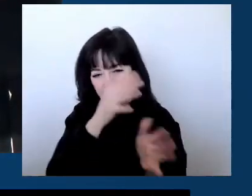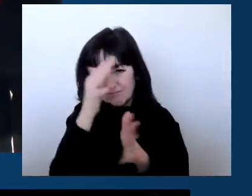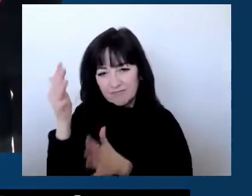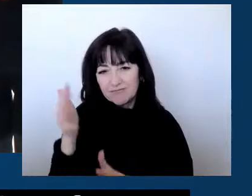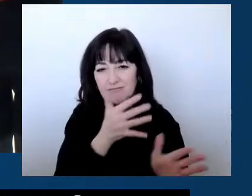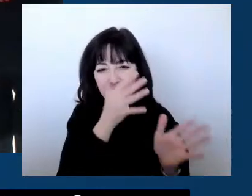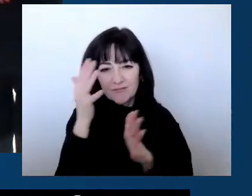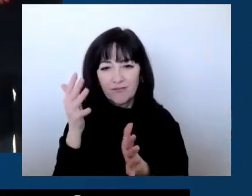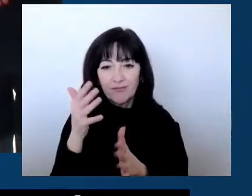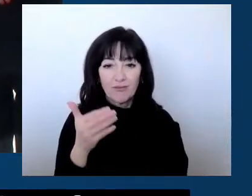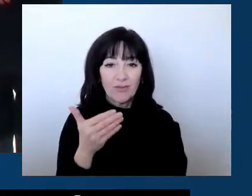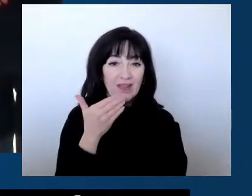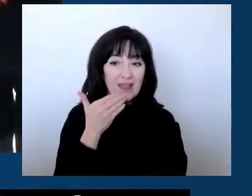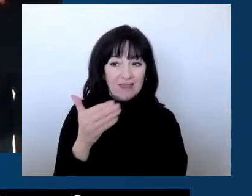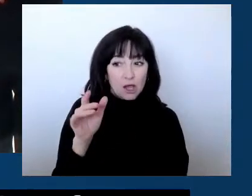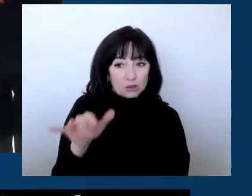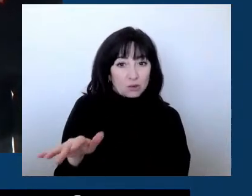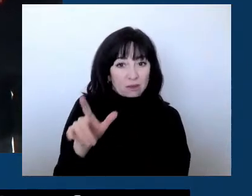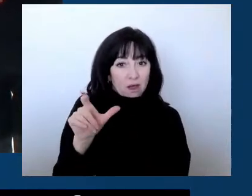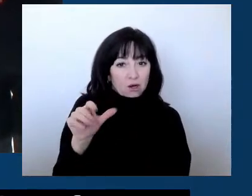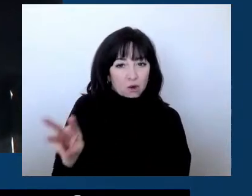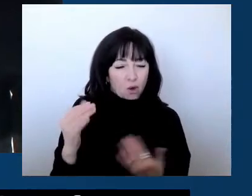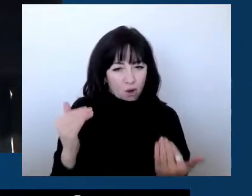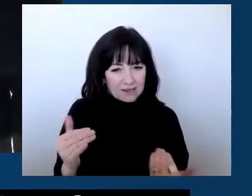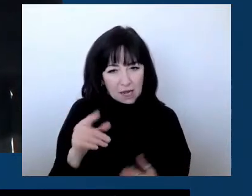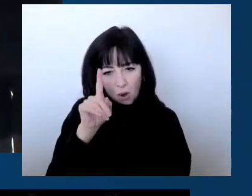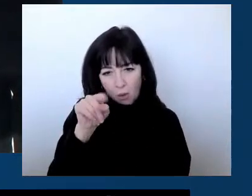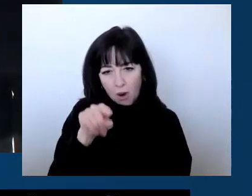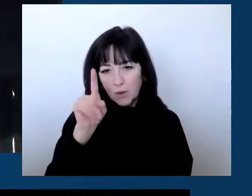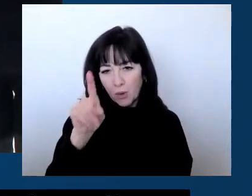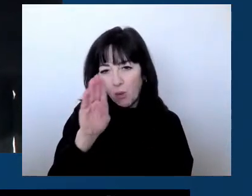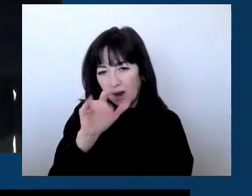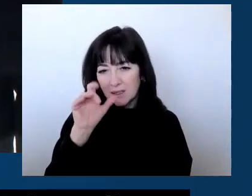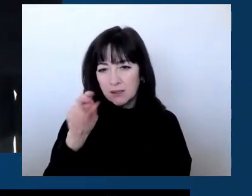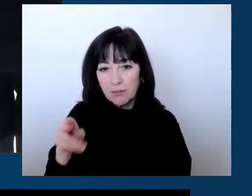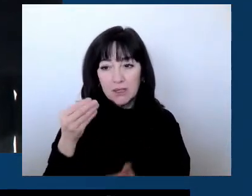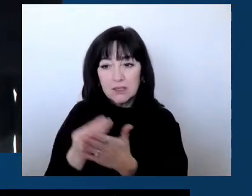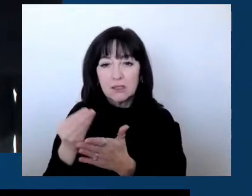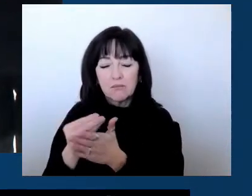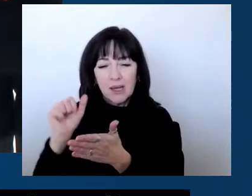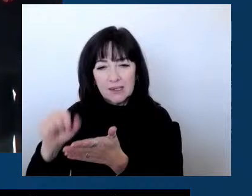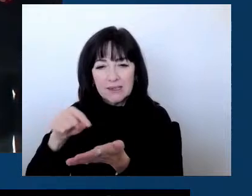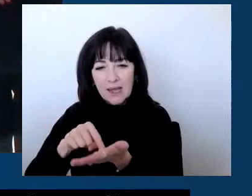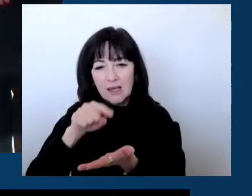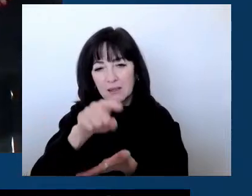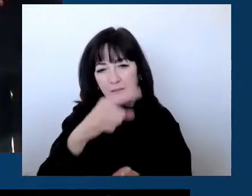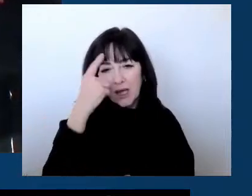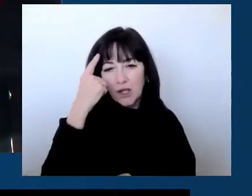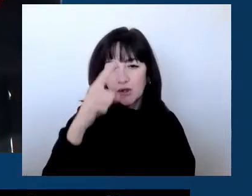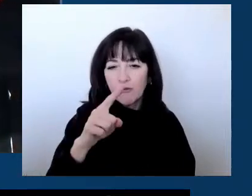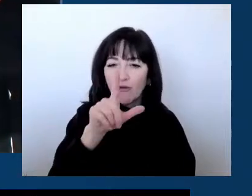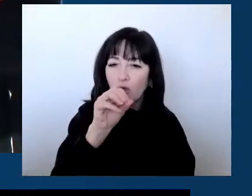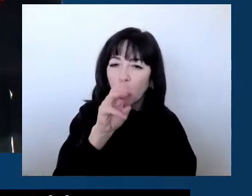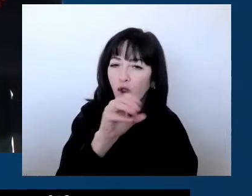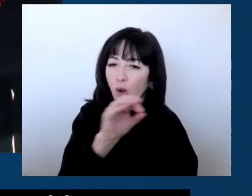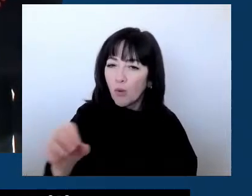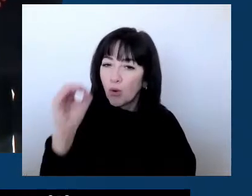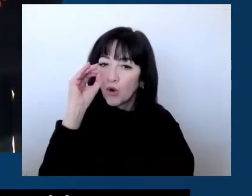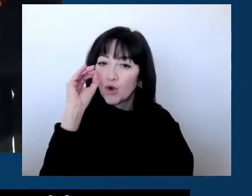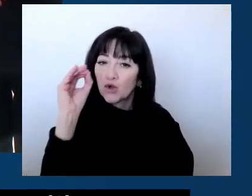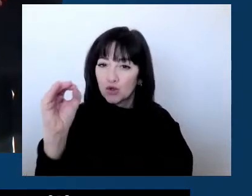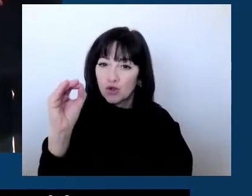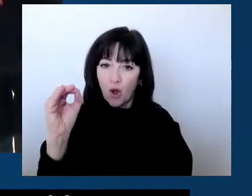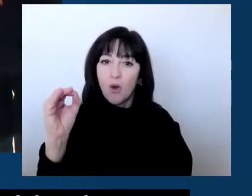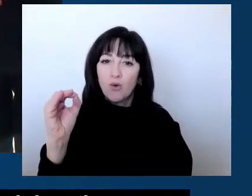Thanks to this infrastructure law, we now have $1.1 billion for low and no emission vehicles, and that is about 6 times more